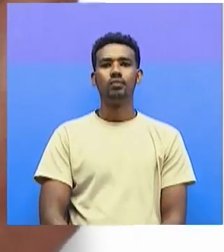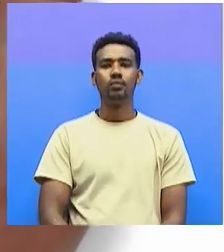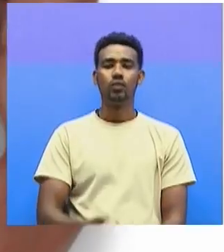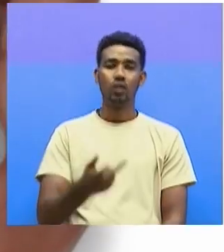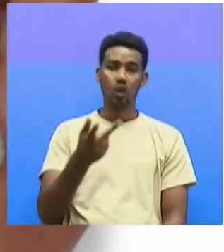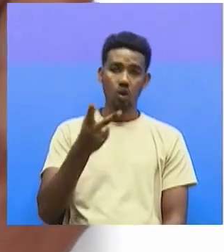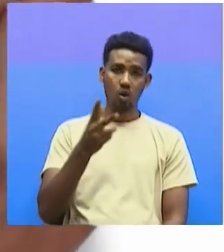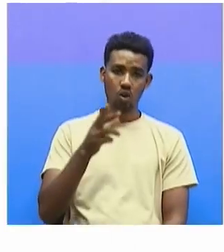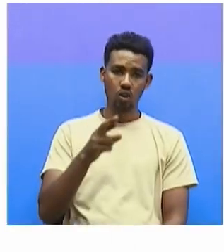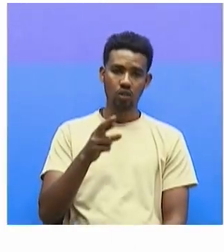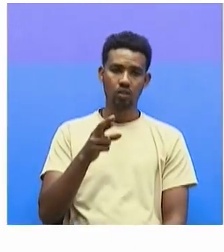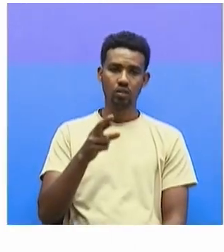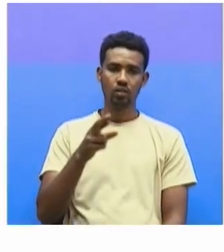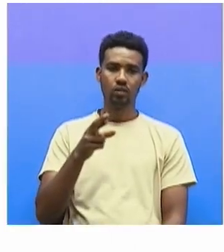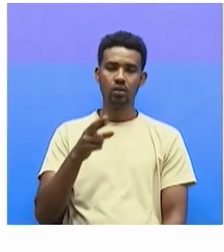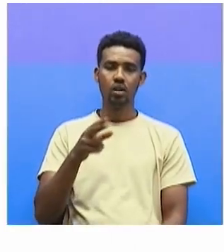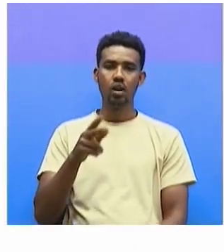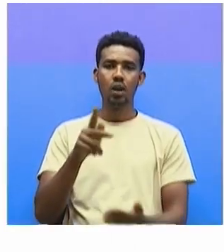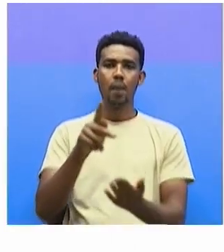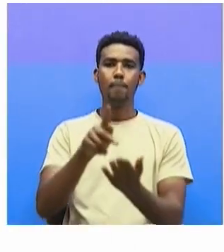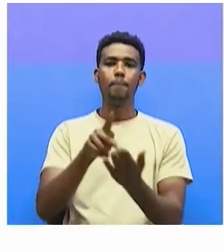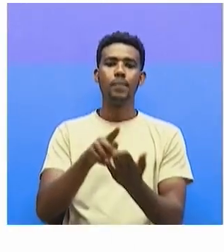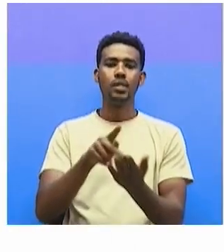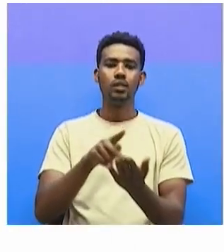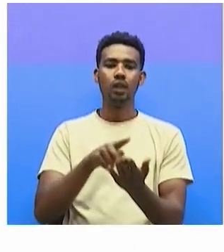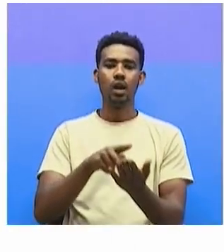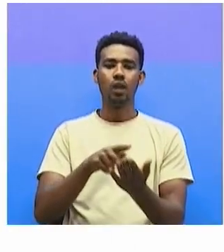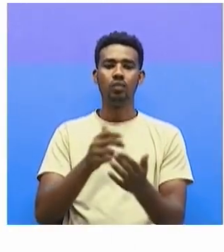or pizza?